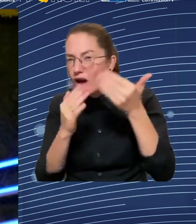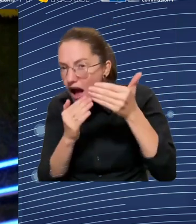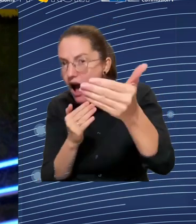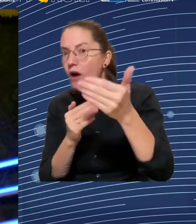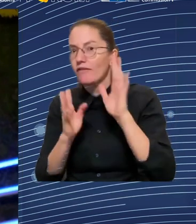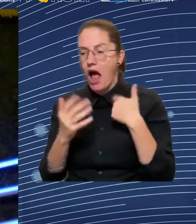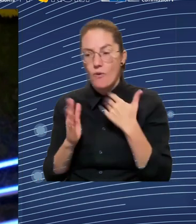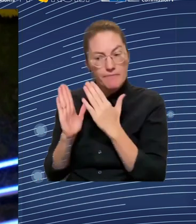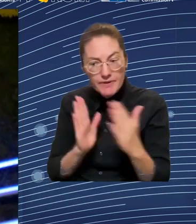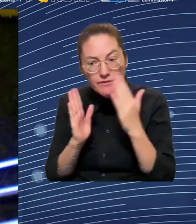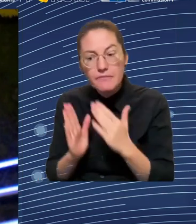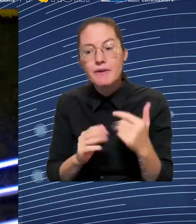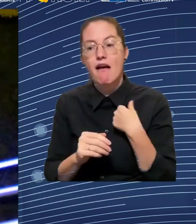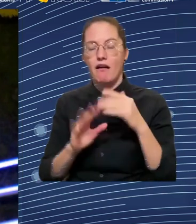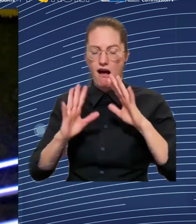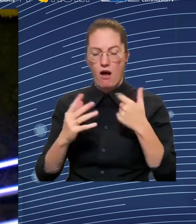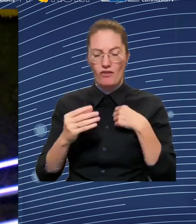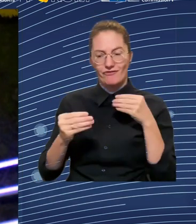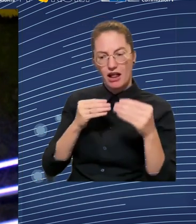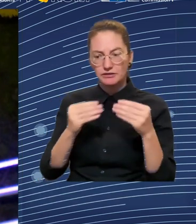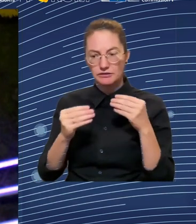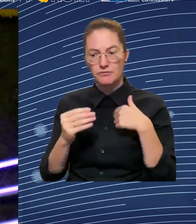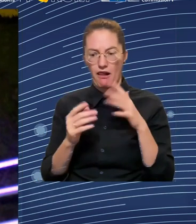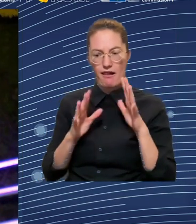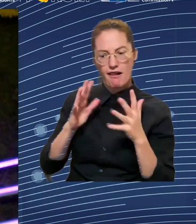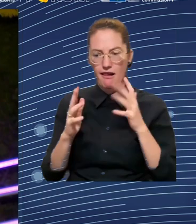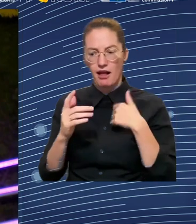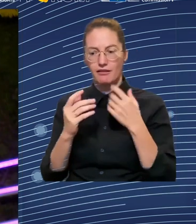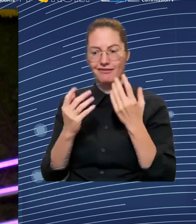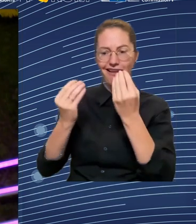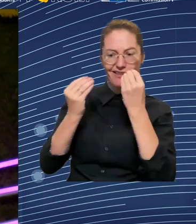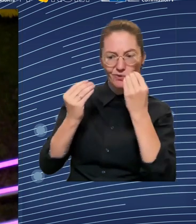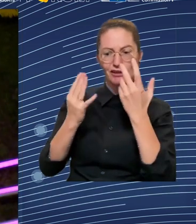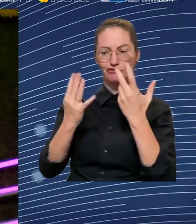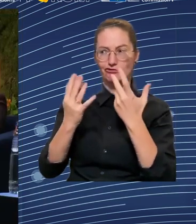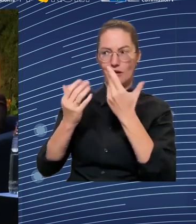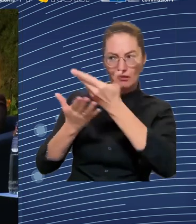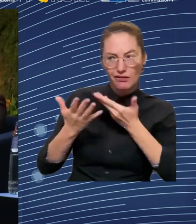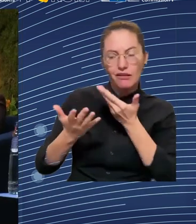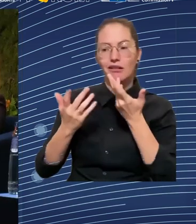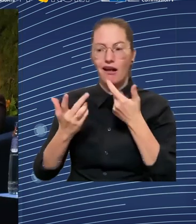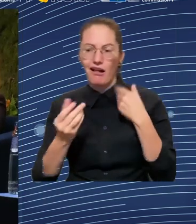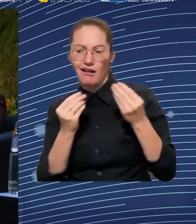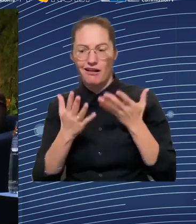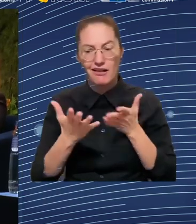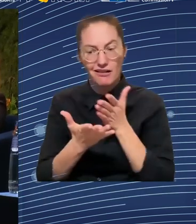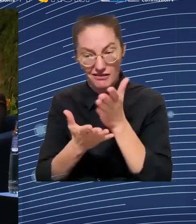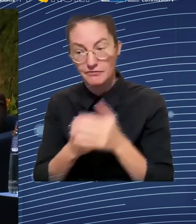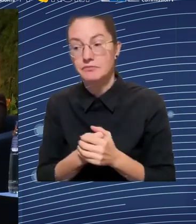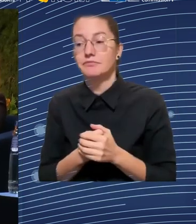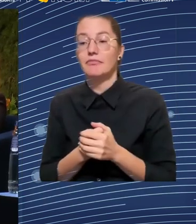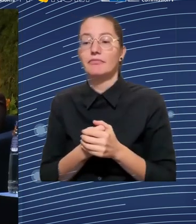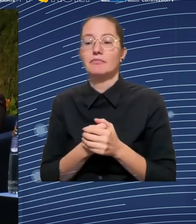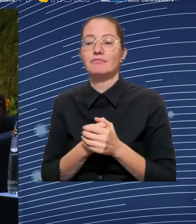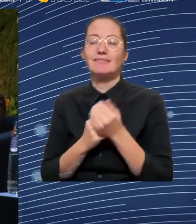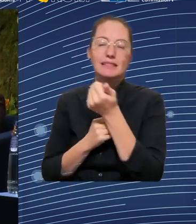that we have, so at least we can point them towards the right direction. Thank you. Yes, I please. I can also just briefly add, I think in